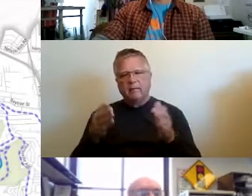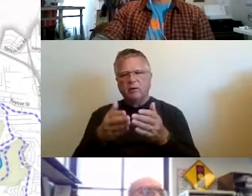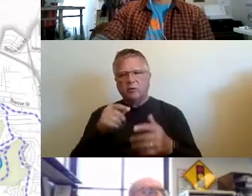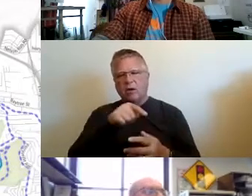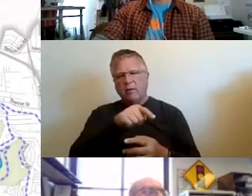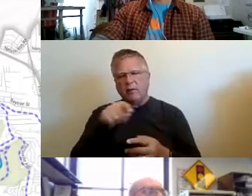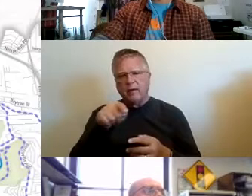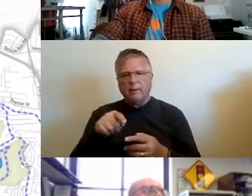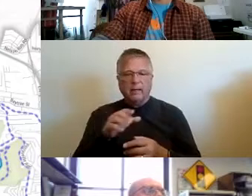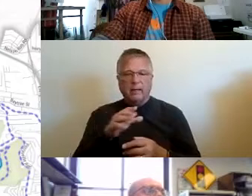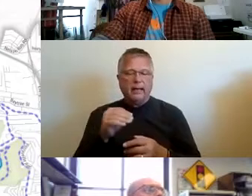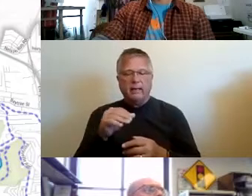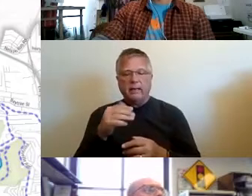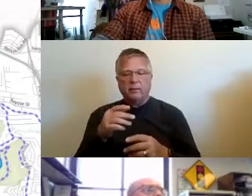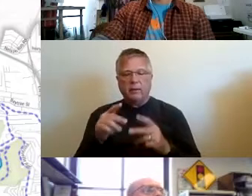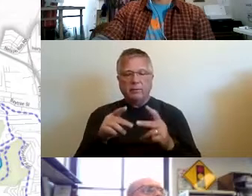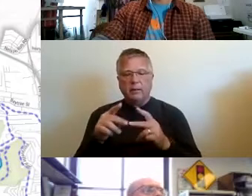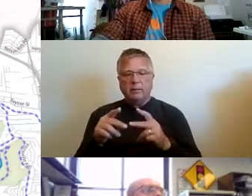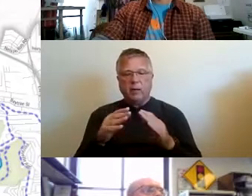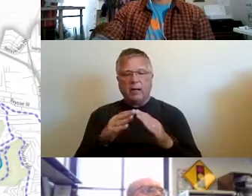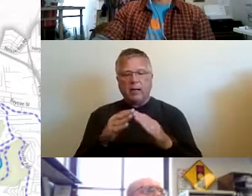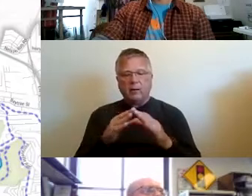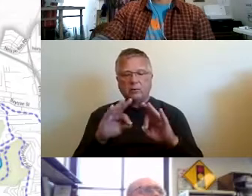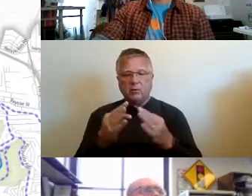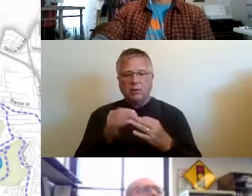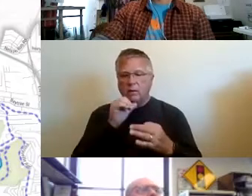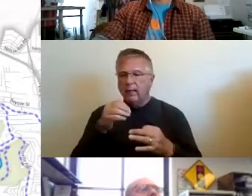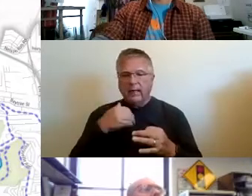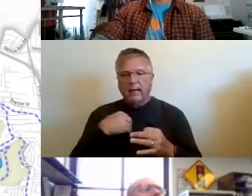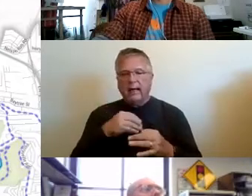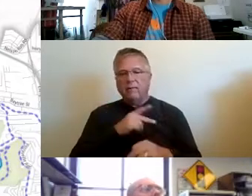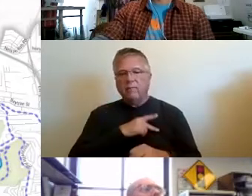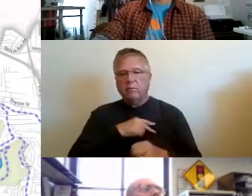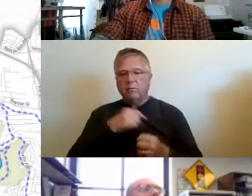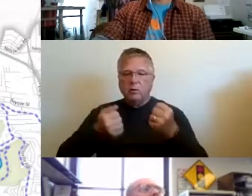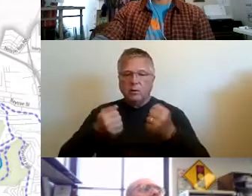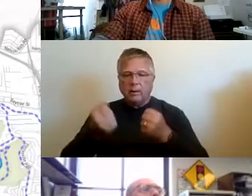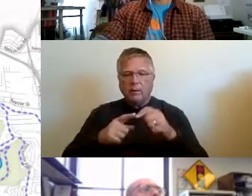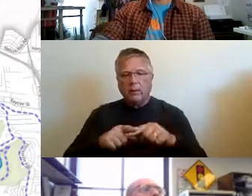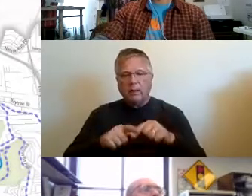23% household of city of Pittsburgh who doesn't have access to personal automobile and rely on all these